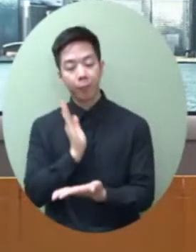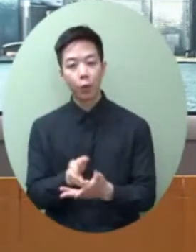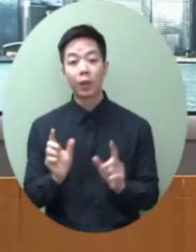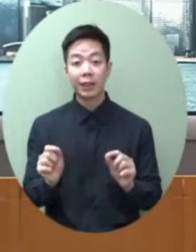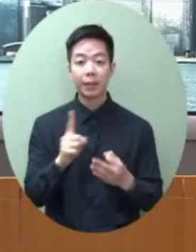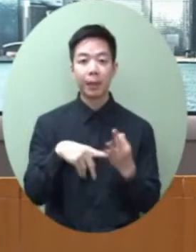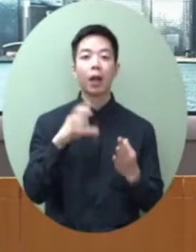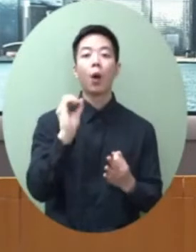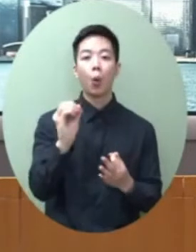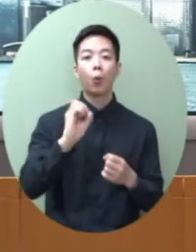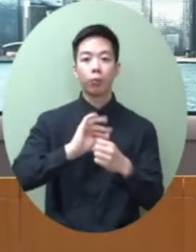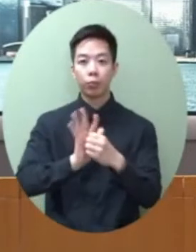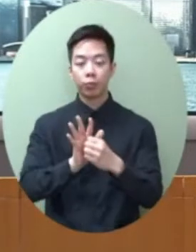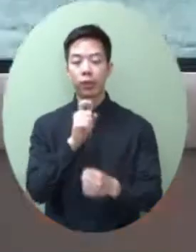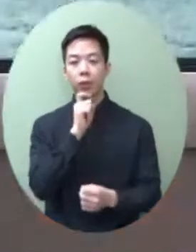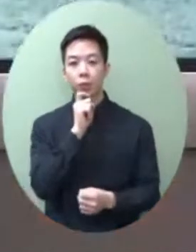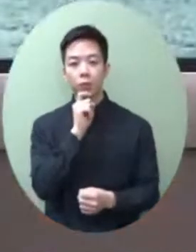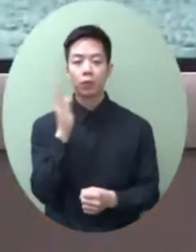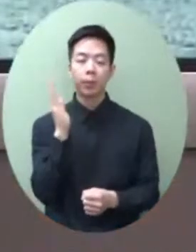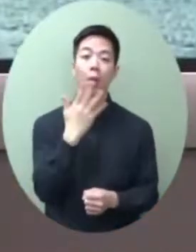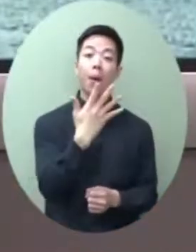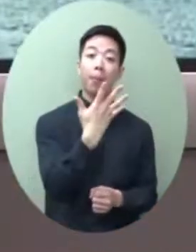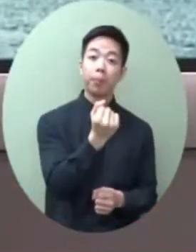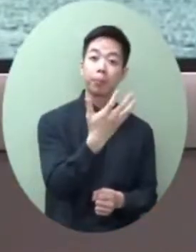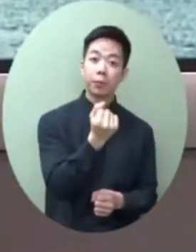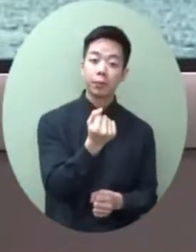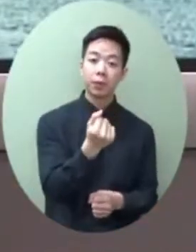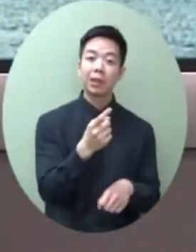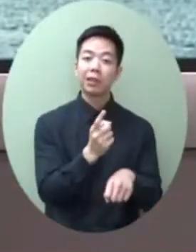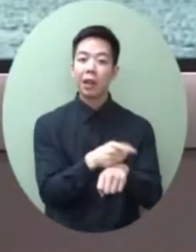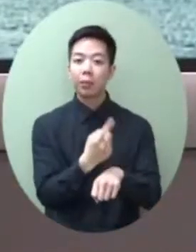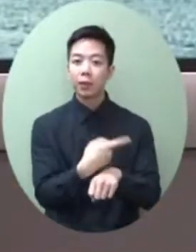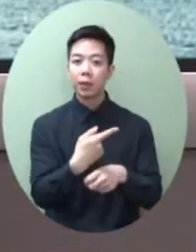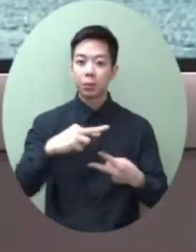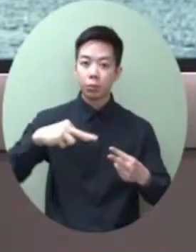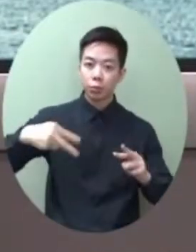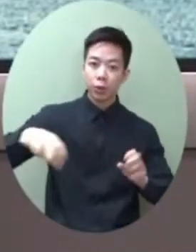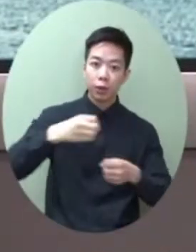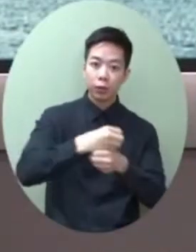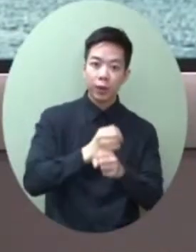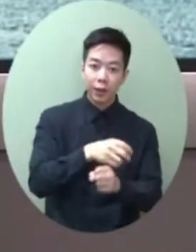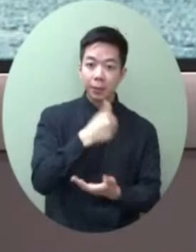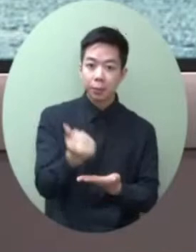1,283 carrying the Omicron strain. About 50 of those